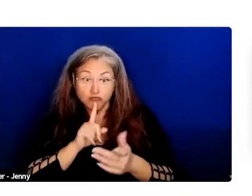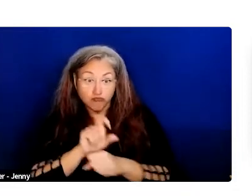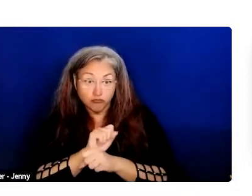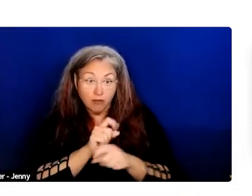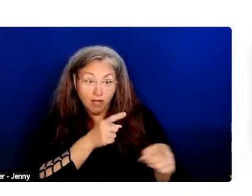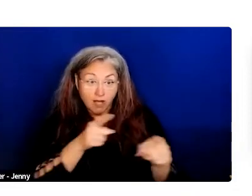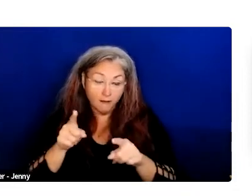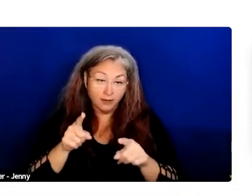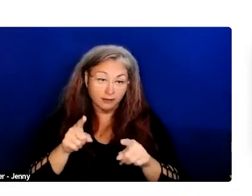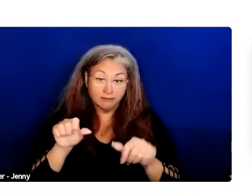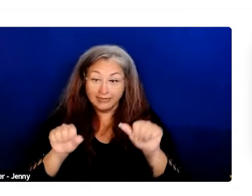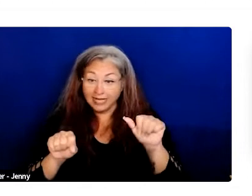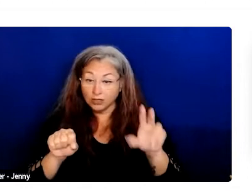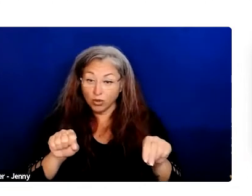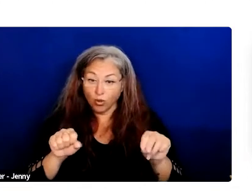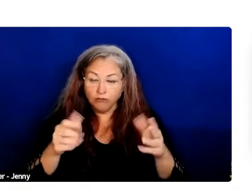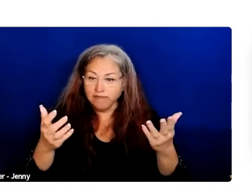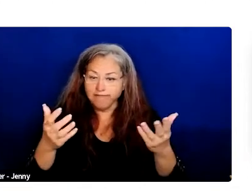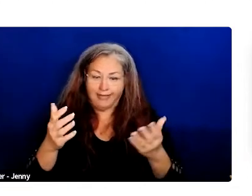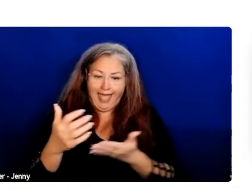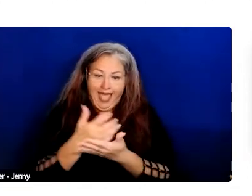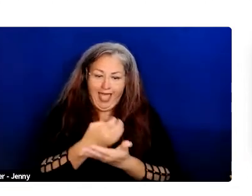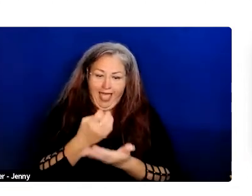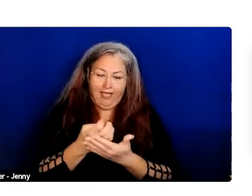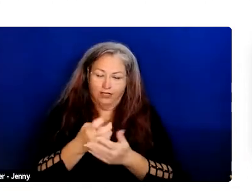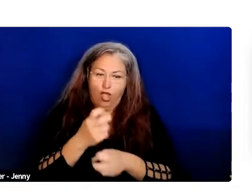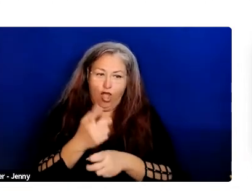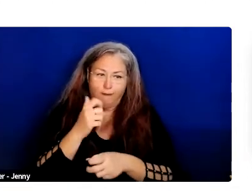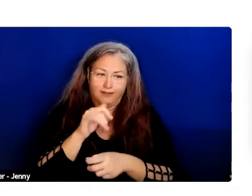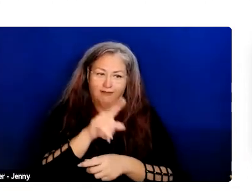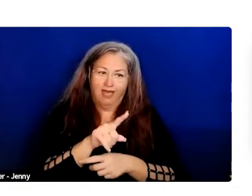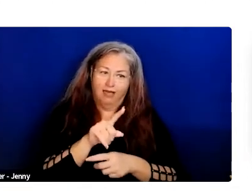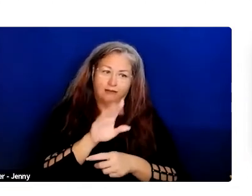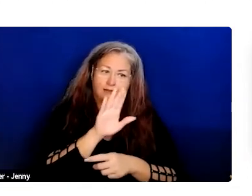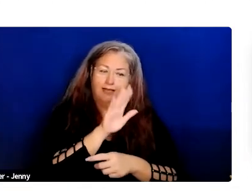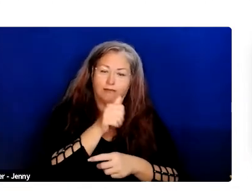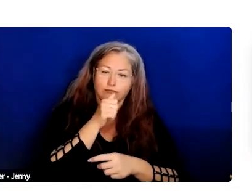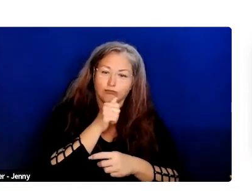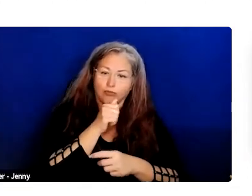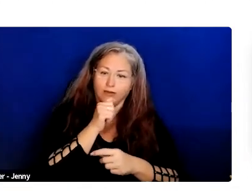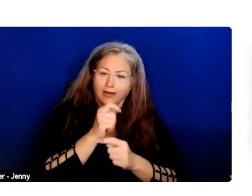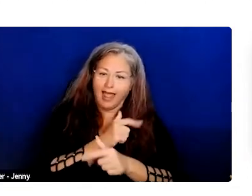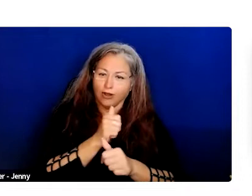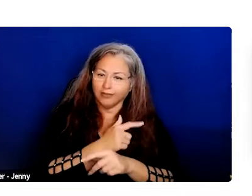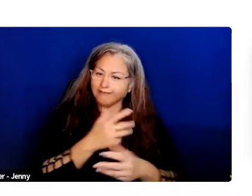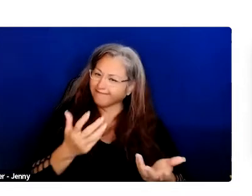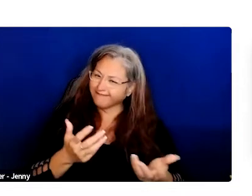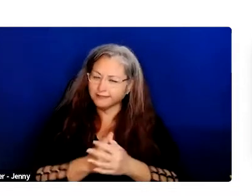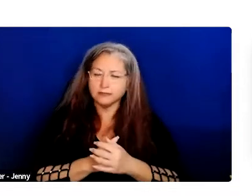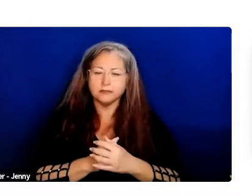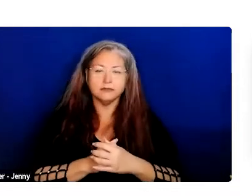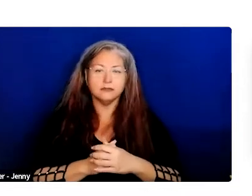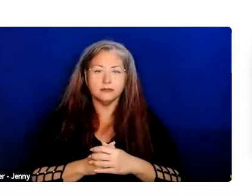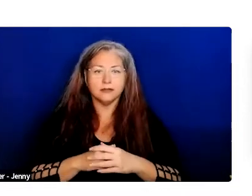not. It's hard to gather the evidence because of black box algorithms. So again, we talked